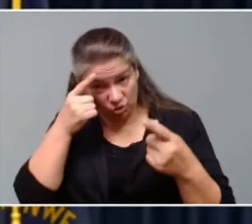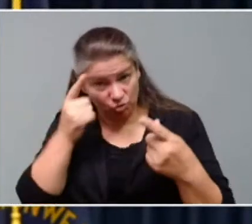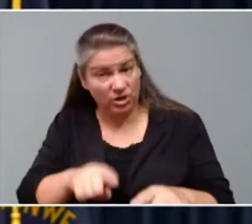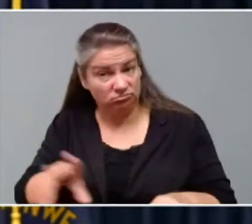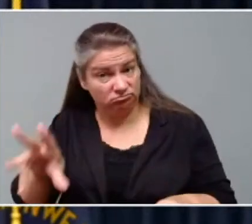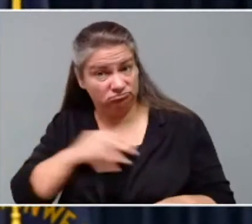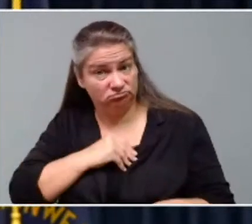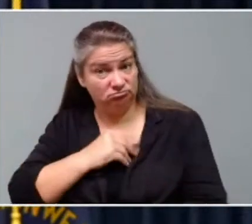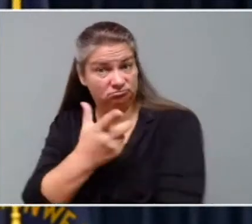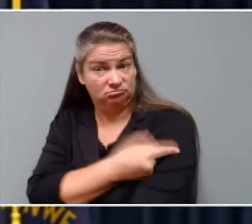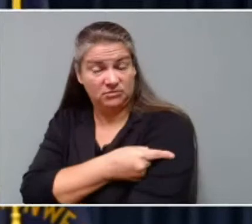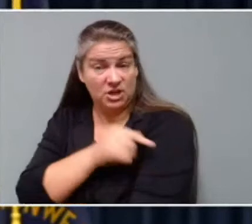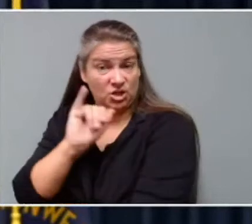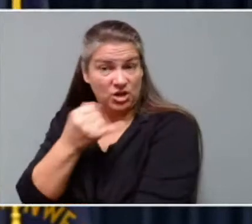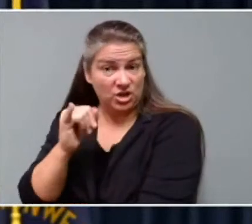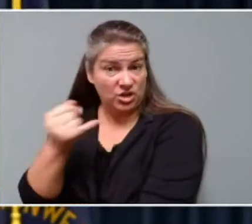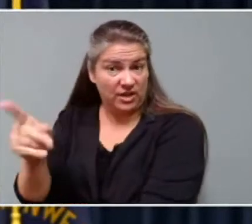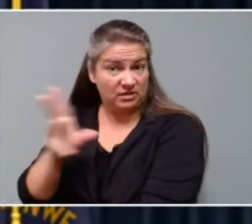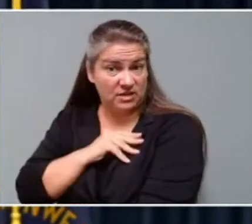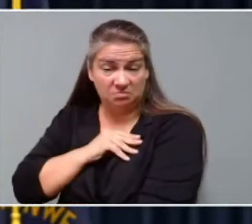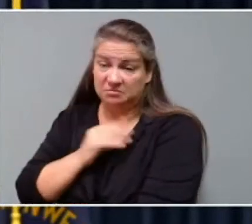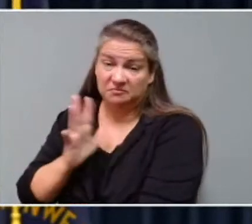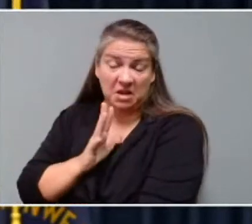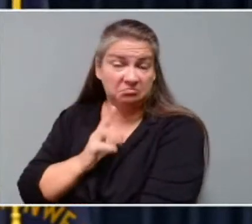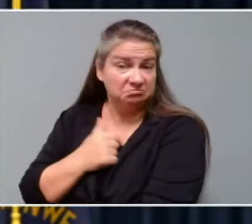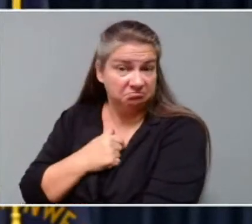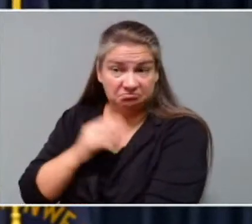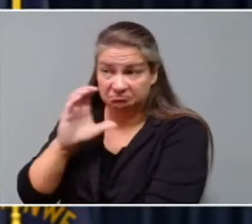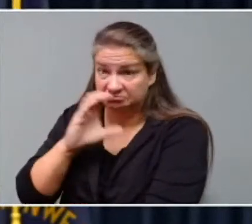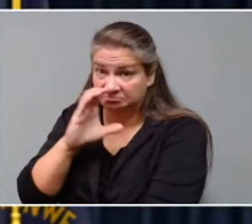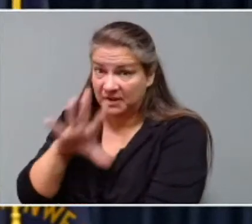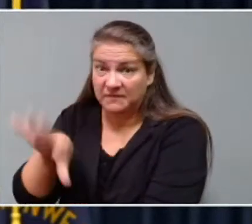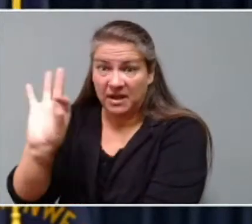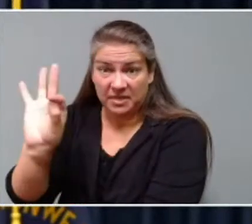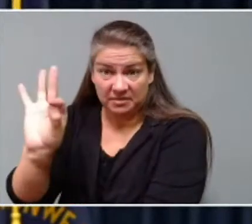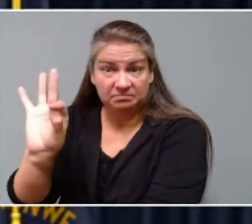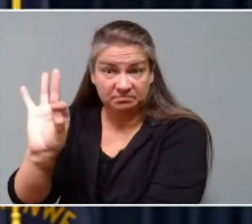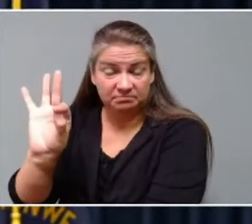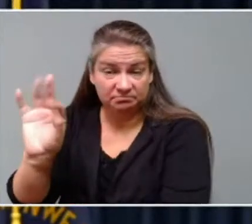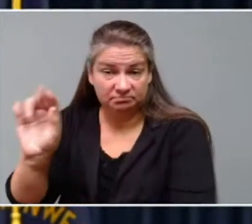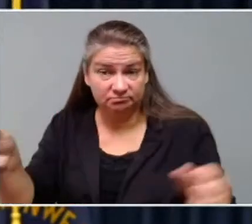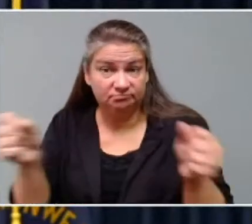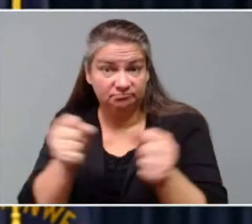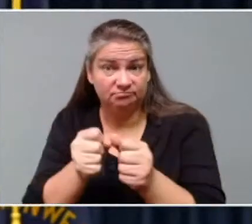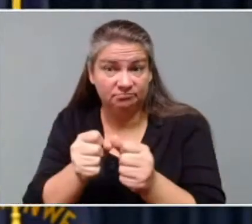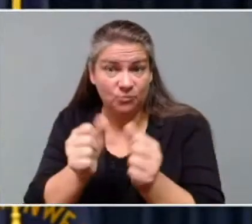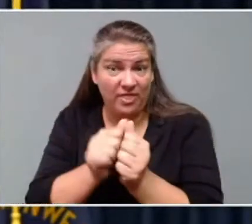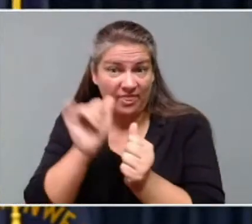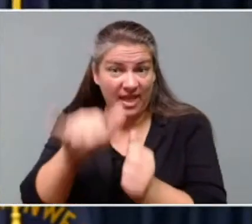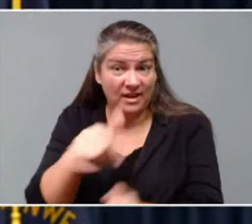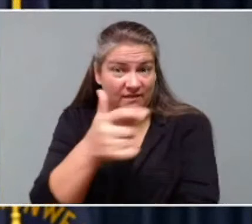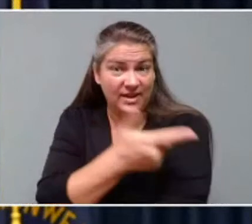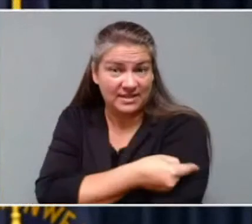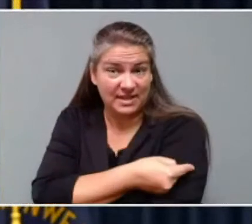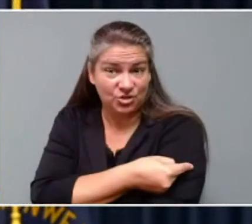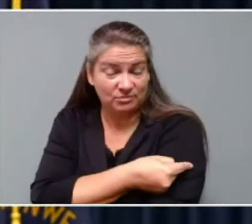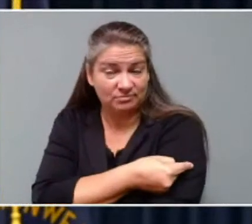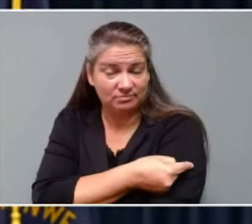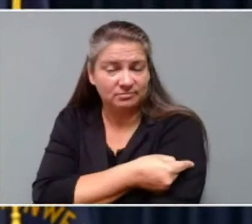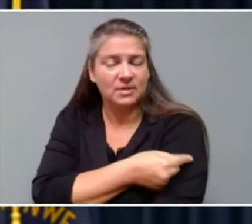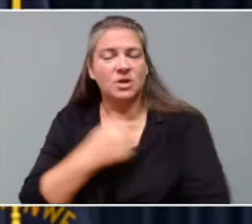J&J is the only one they'll take, I want to find them one of those vaccines. We see